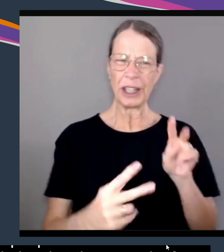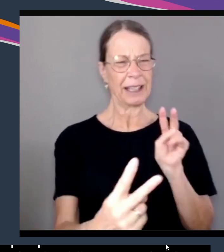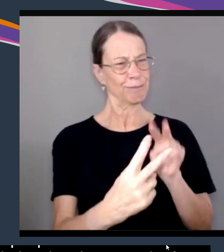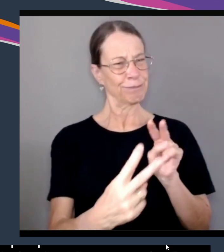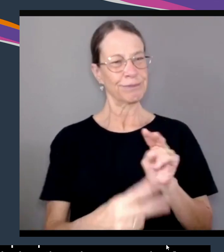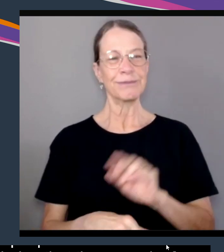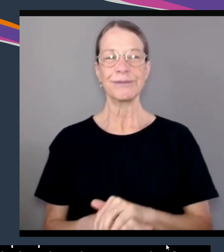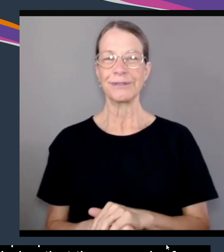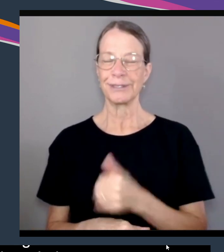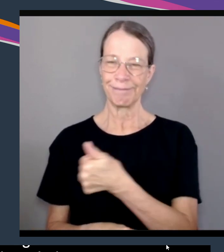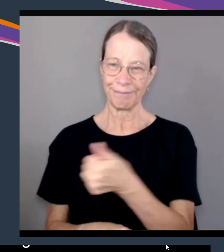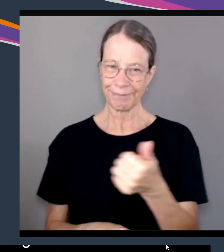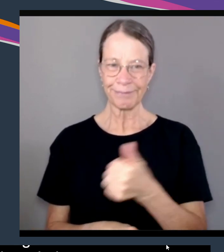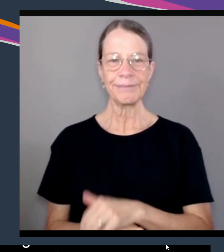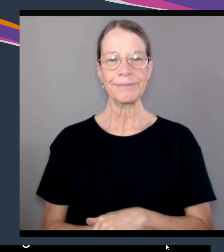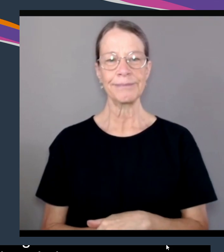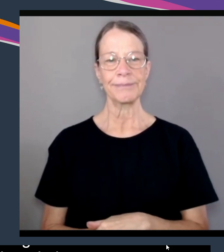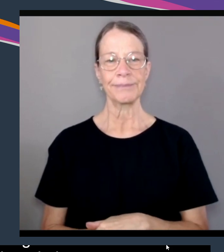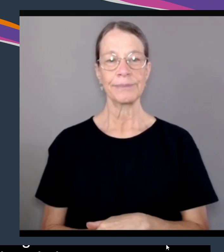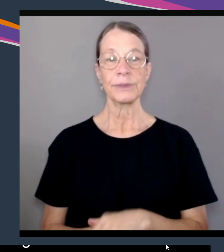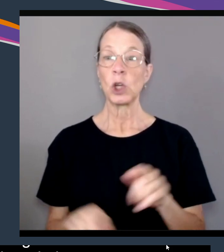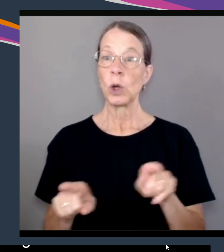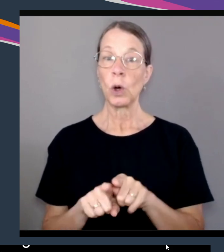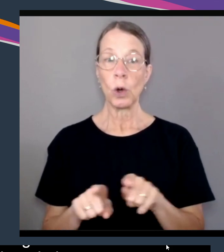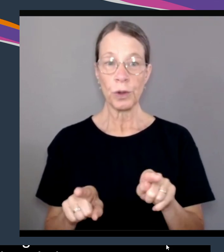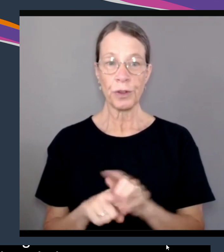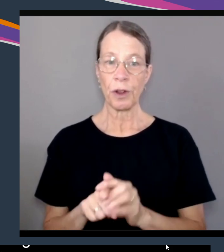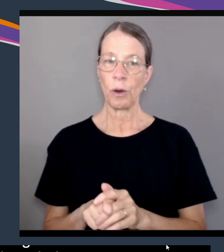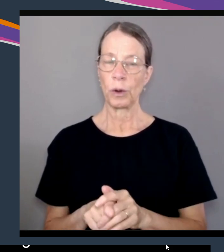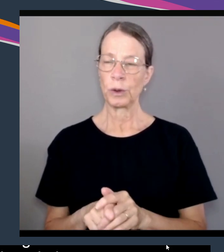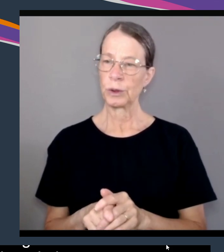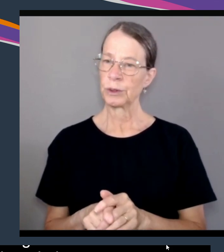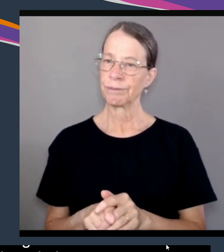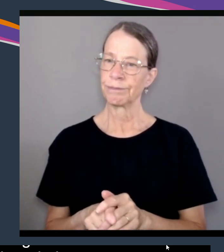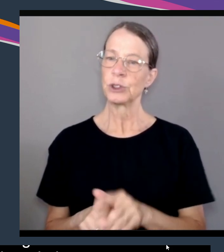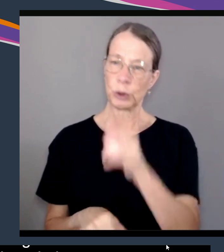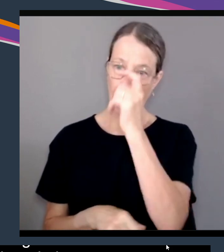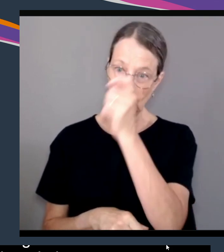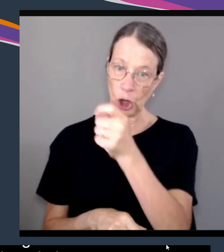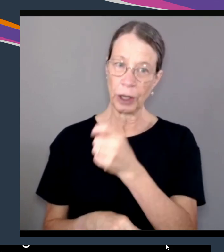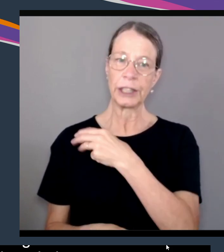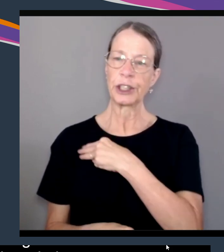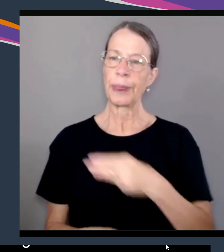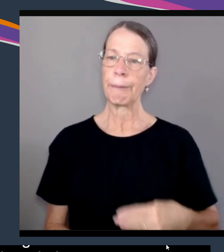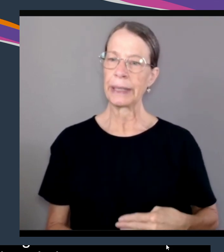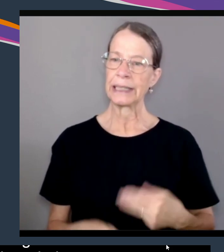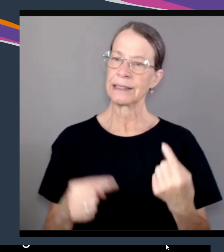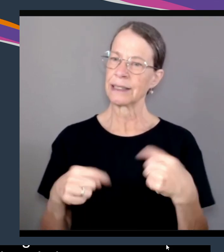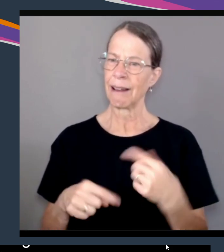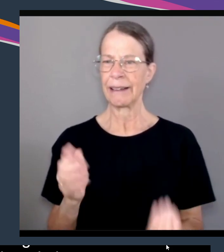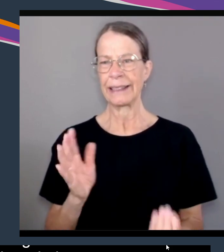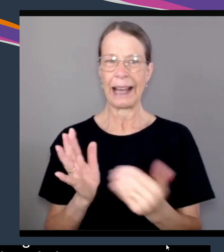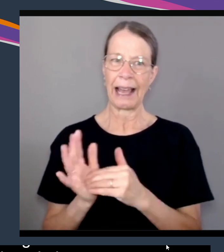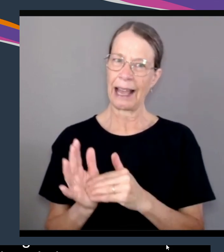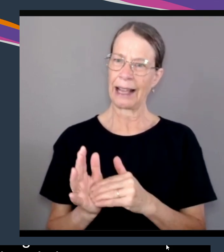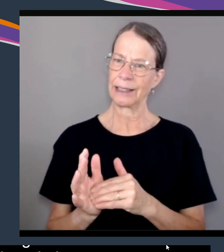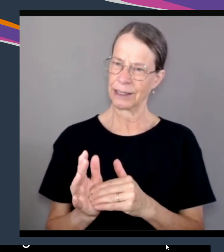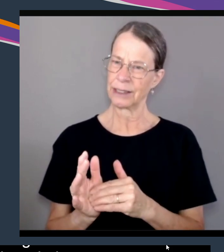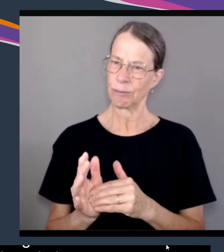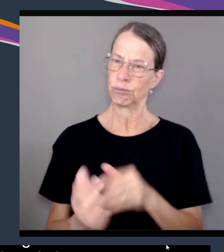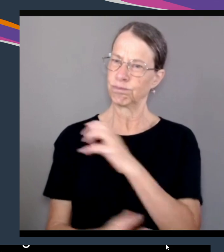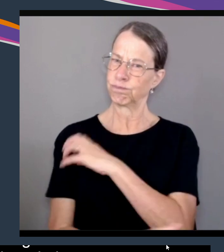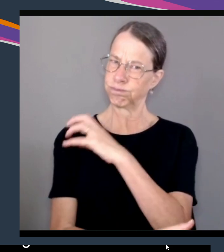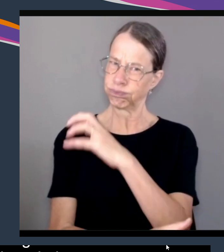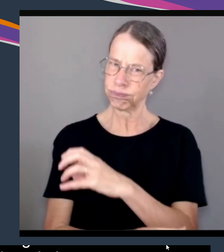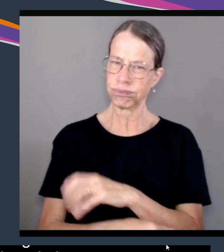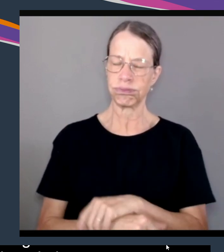And also to acknowledge the presence of the Minister. It adds some gravitas to know that